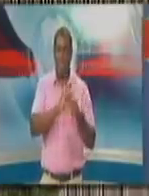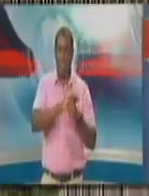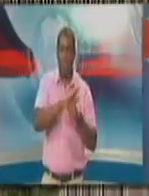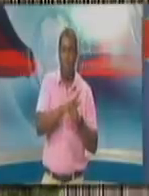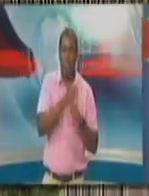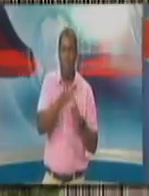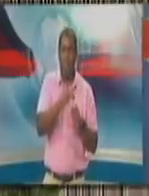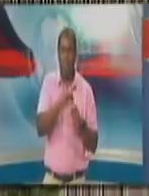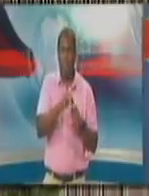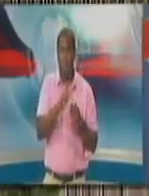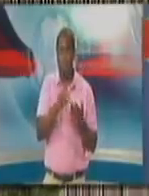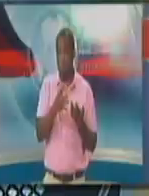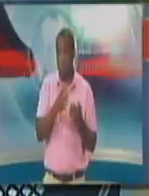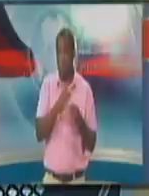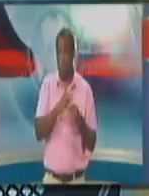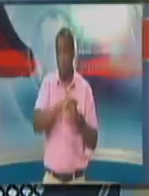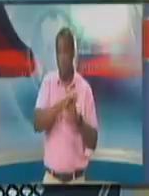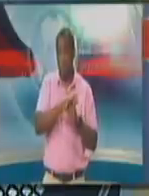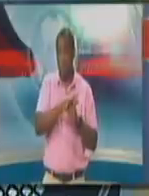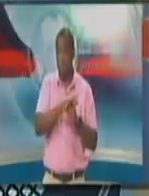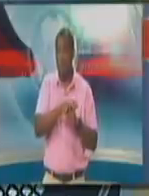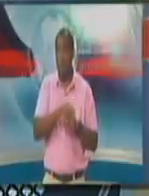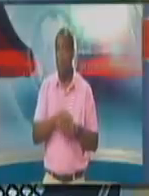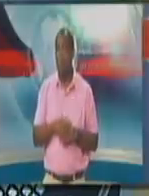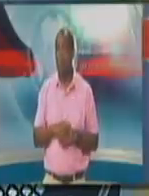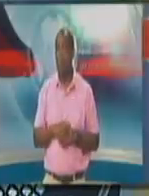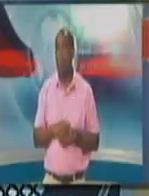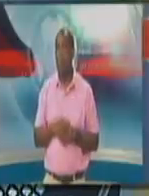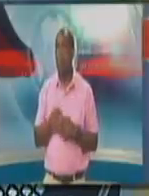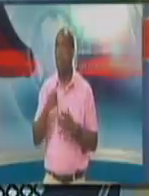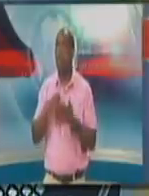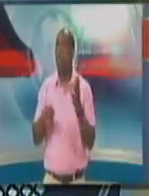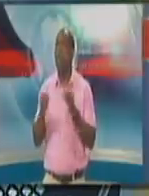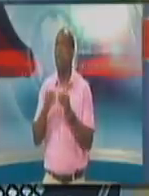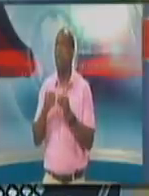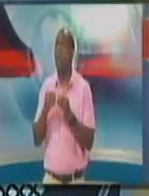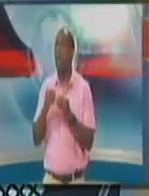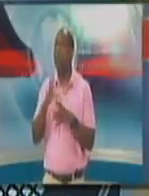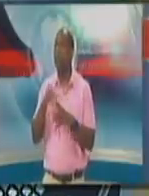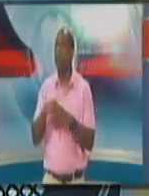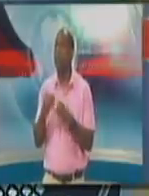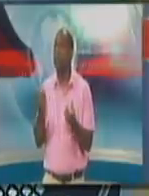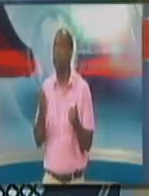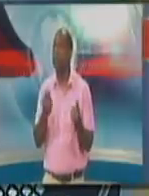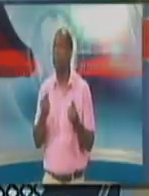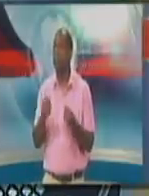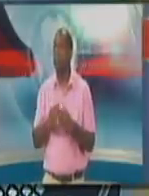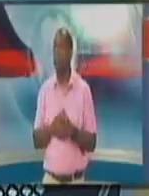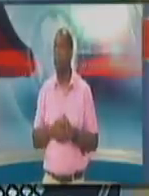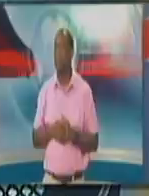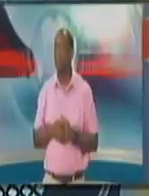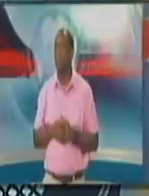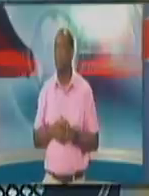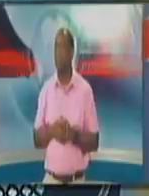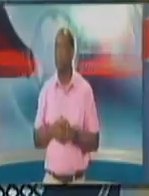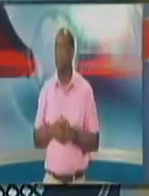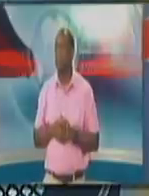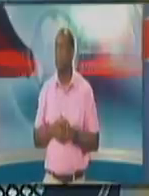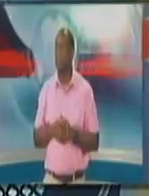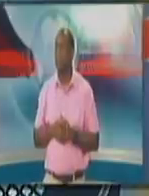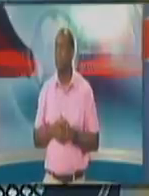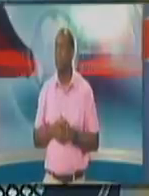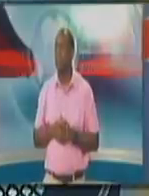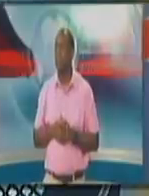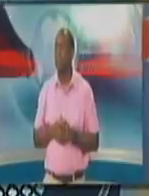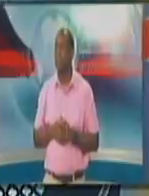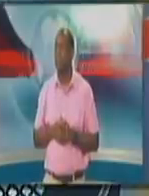Okay, I'm not aware of any specific research that has been done as yet. In fact, I don't think any research has been done